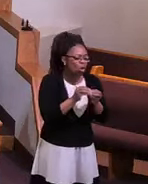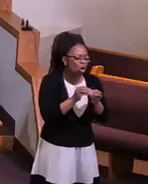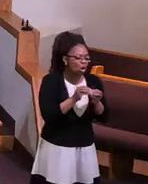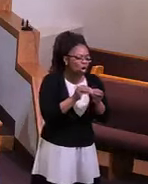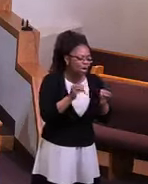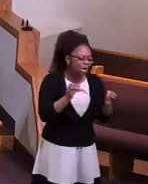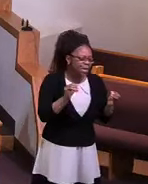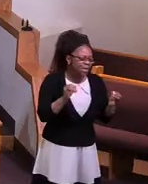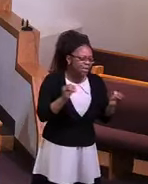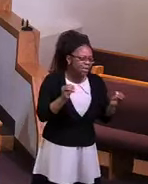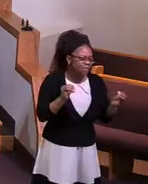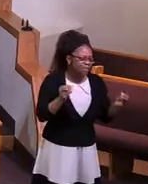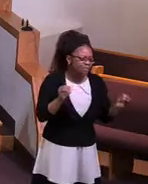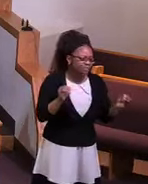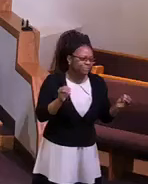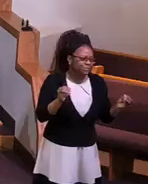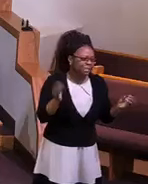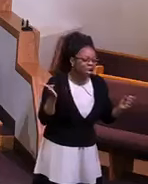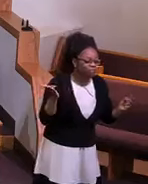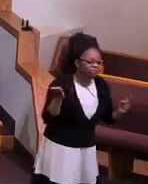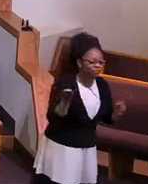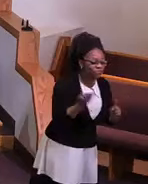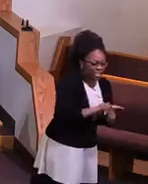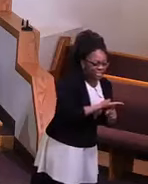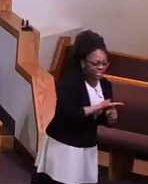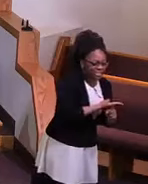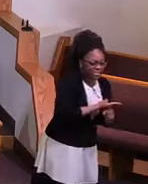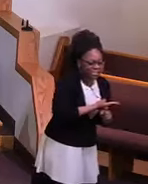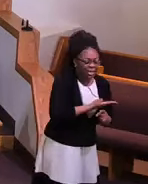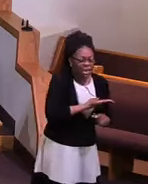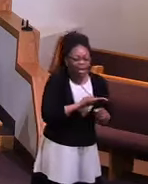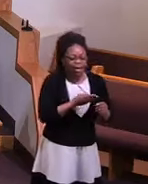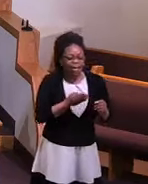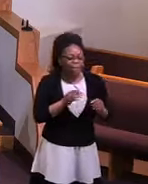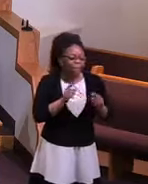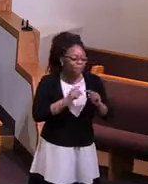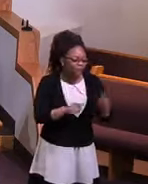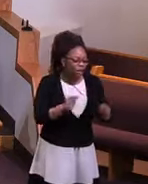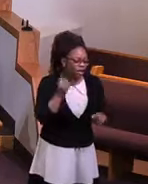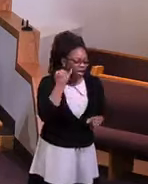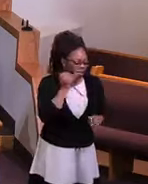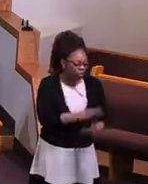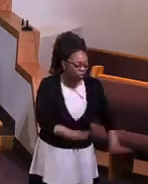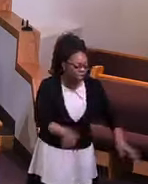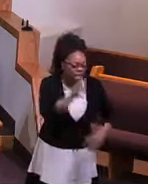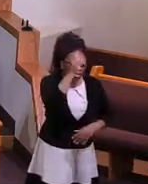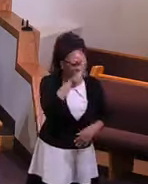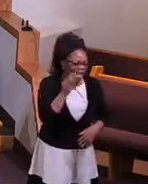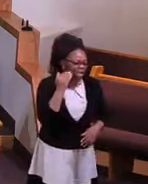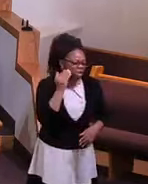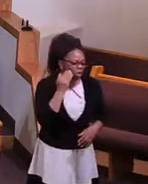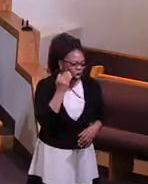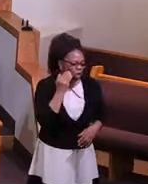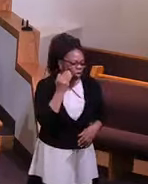more enticing. But if you are a child of God, you already know before you do it, it's wrong. You can go ahead and do